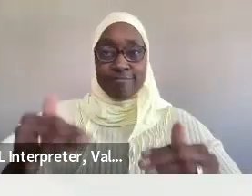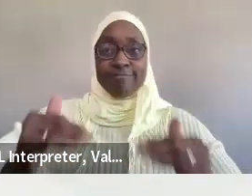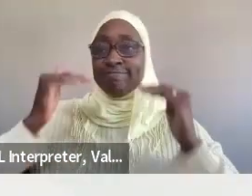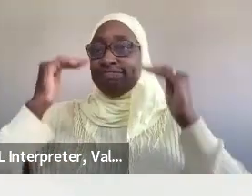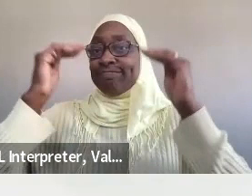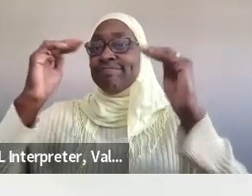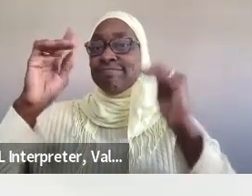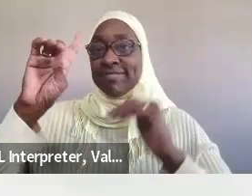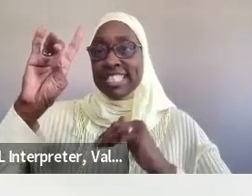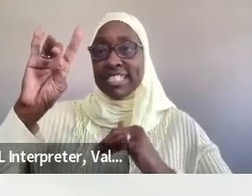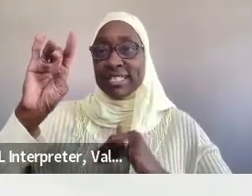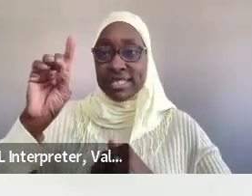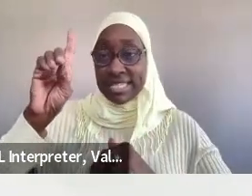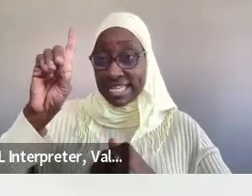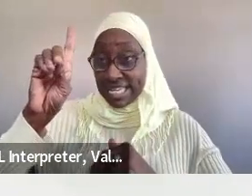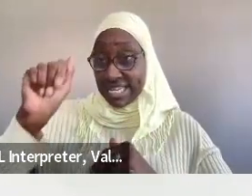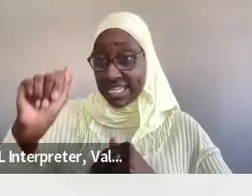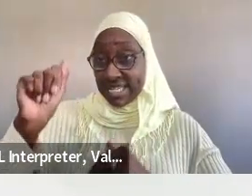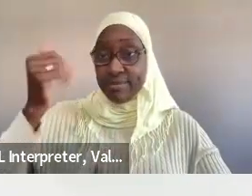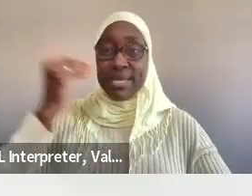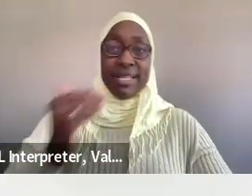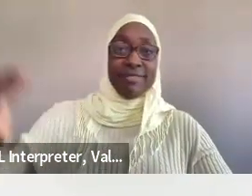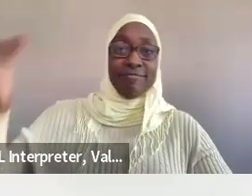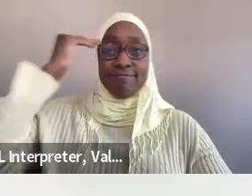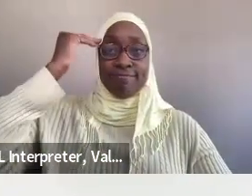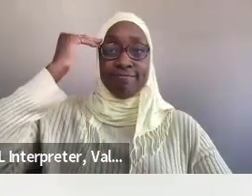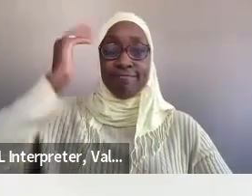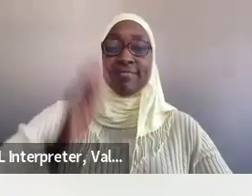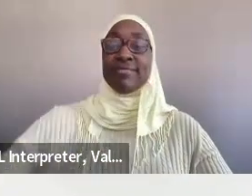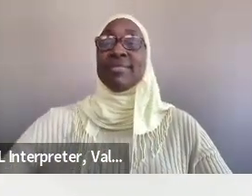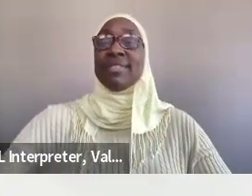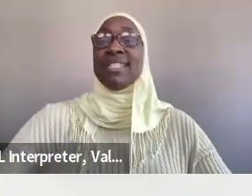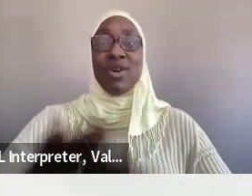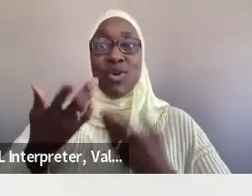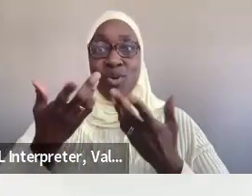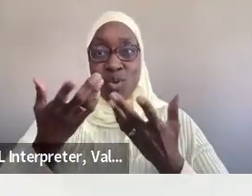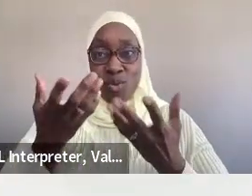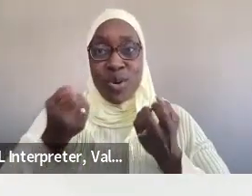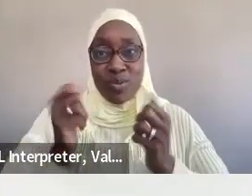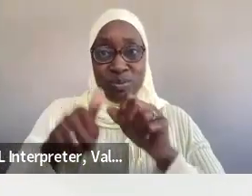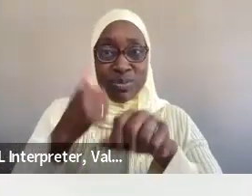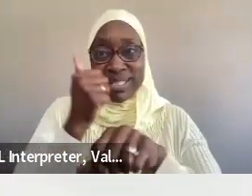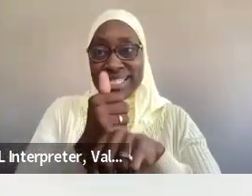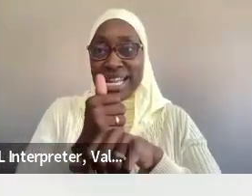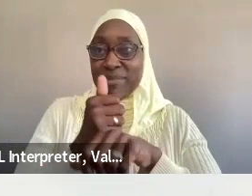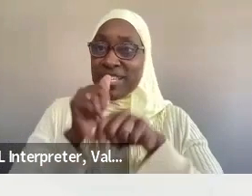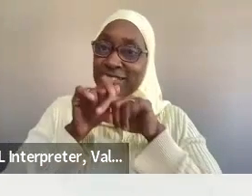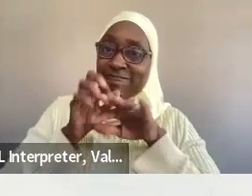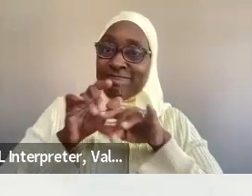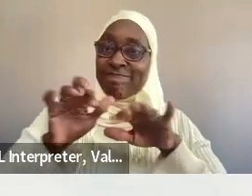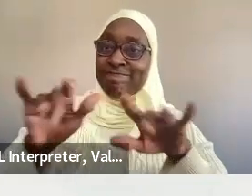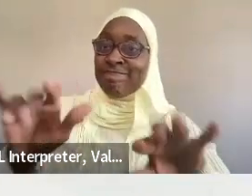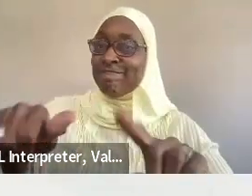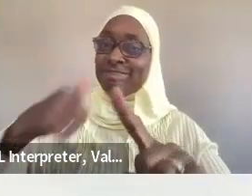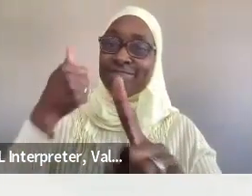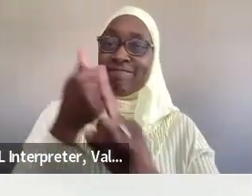at this university, and also just create this ripple effect through higher education. And so we hope that